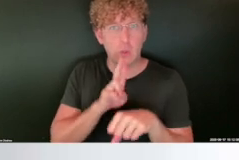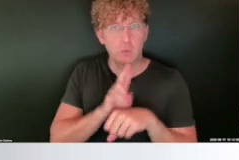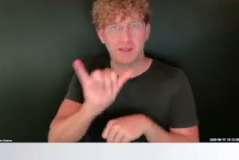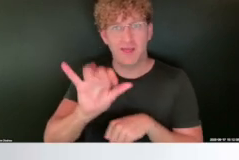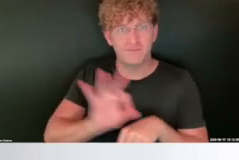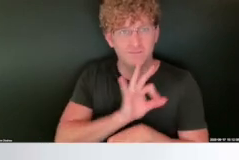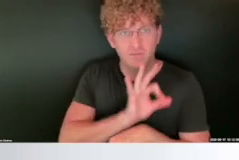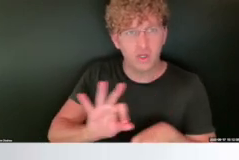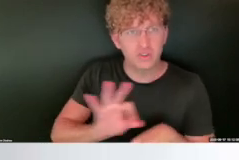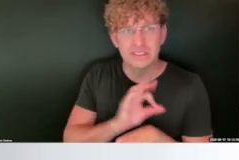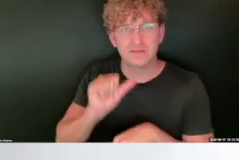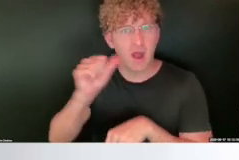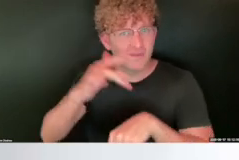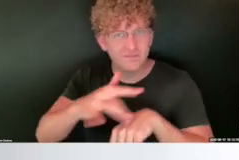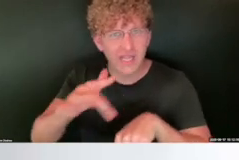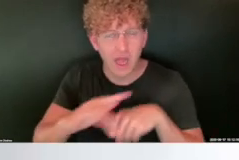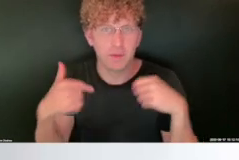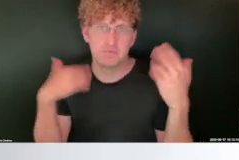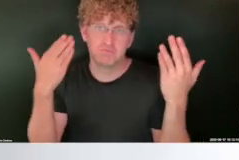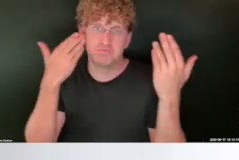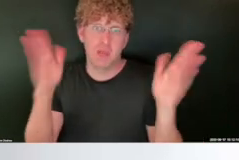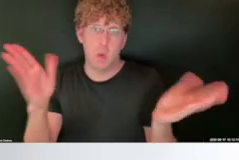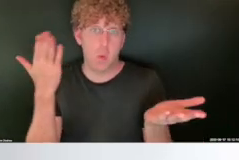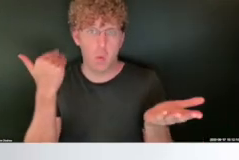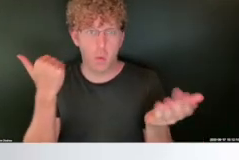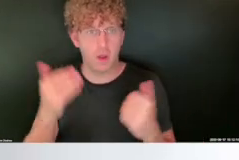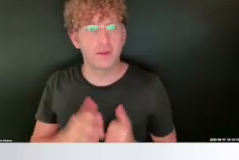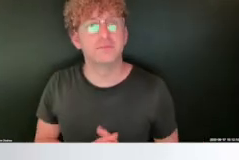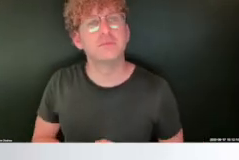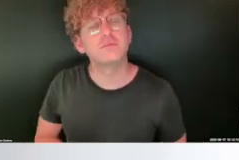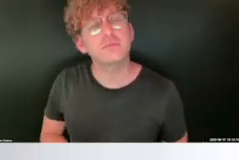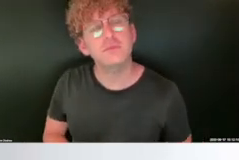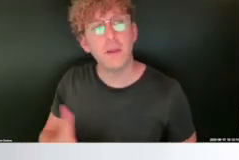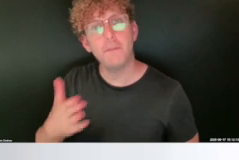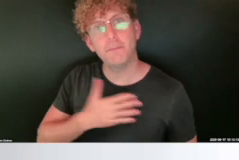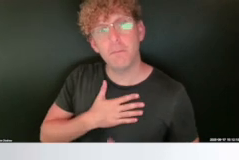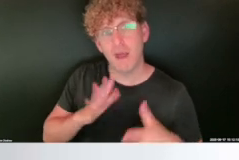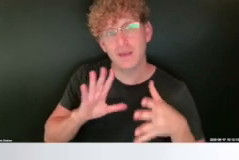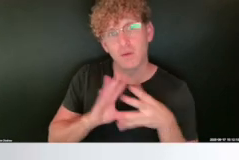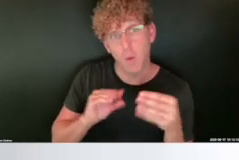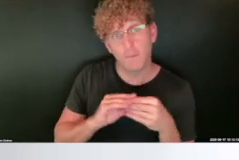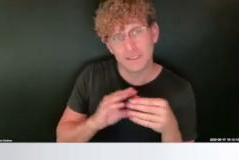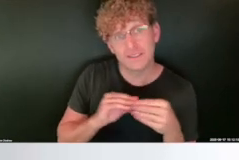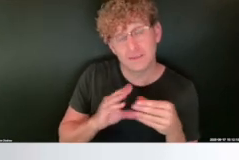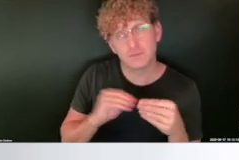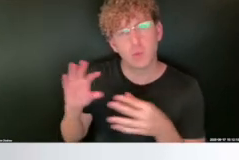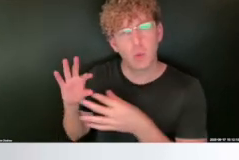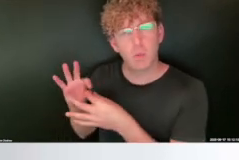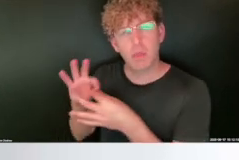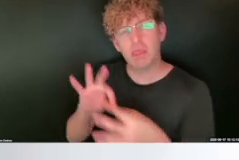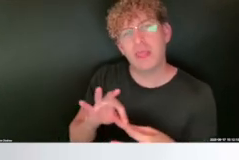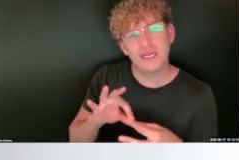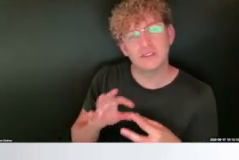I don't know why. And then my comments as it relates to specifically the Clean Transportation